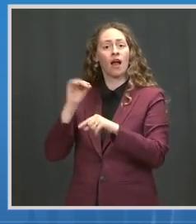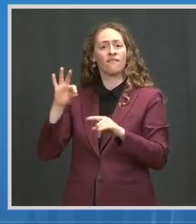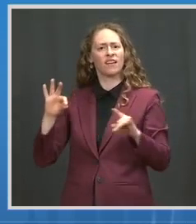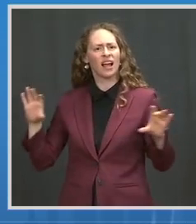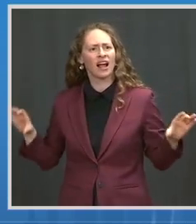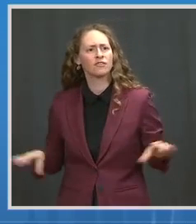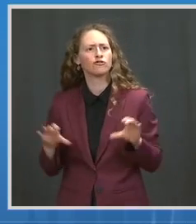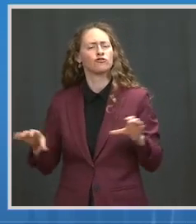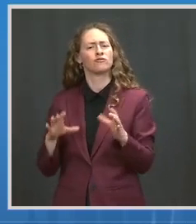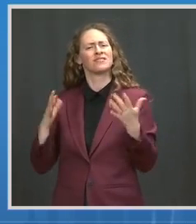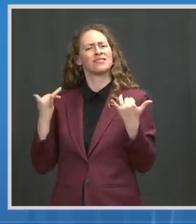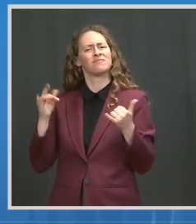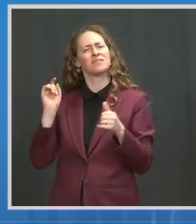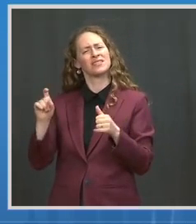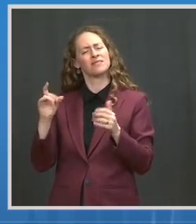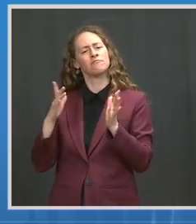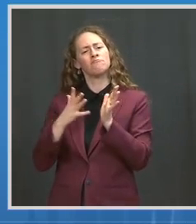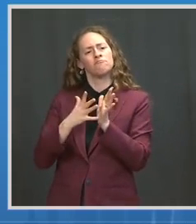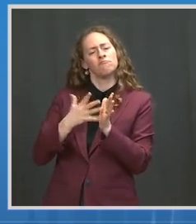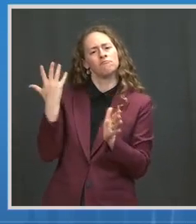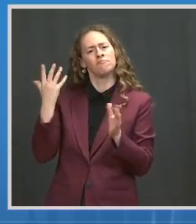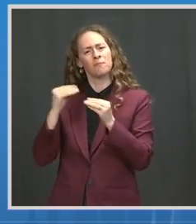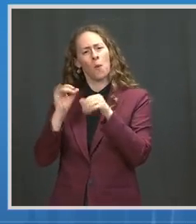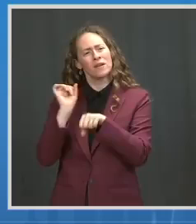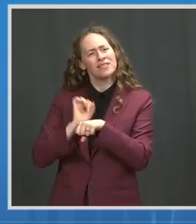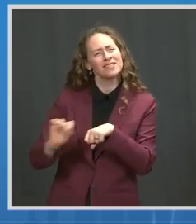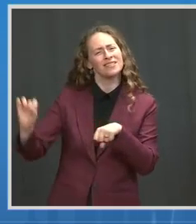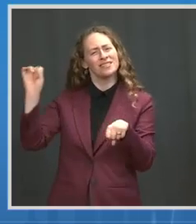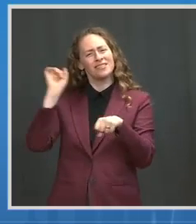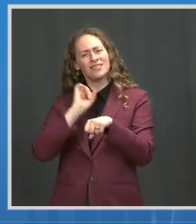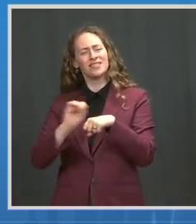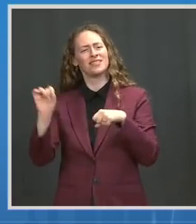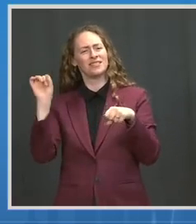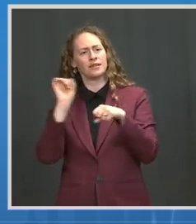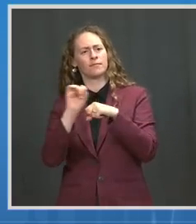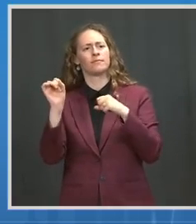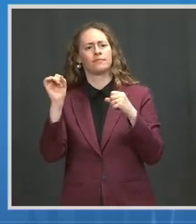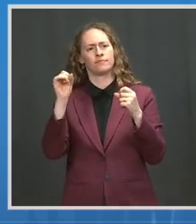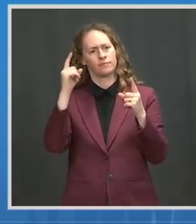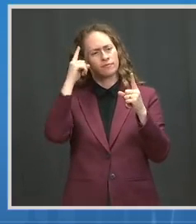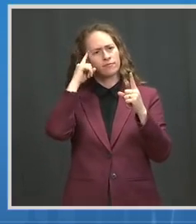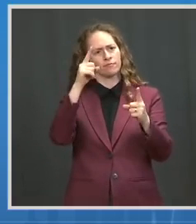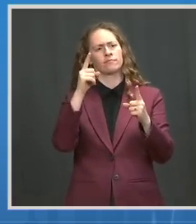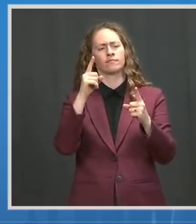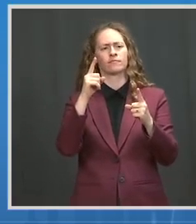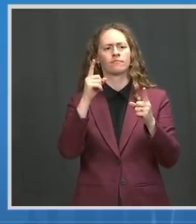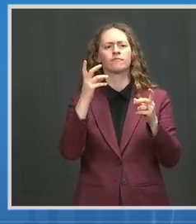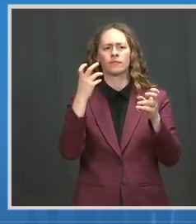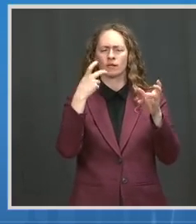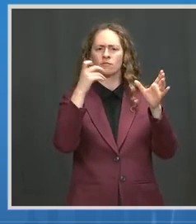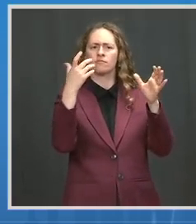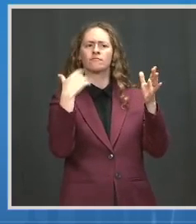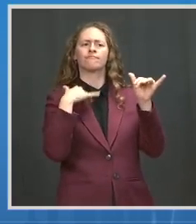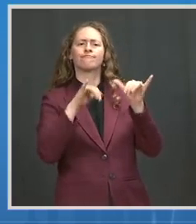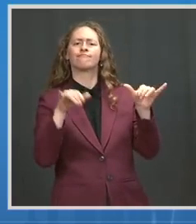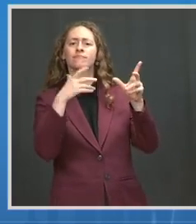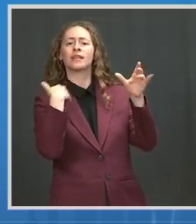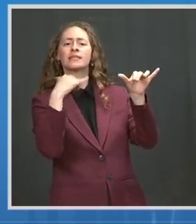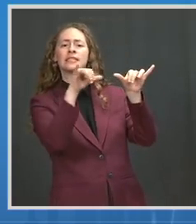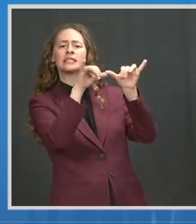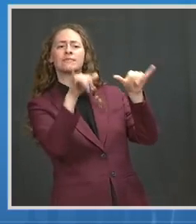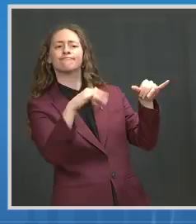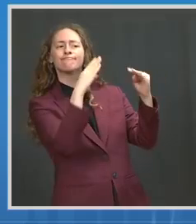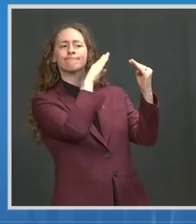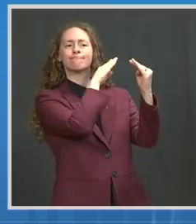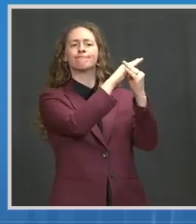and continuing to make progress in addressing the structural barriers that many people face in terms of access. We're focusing even